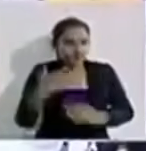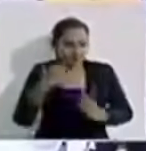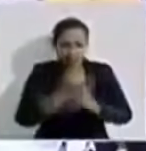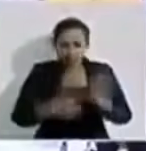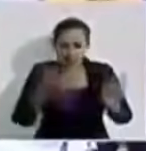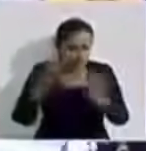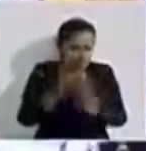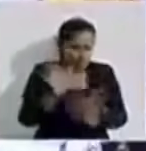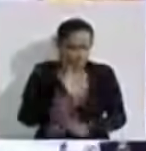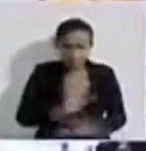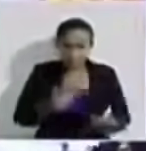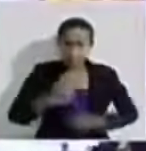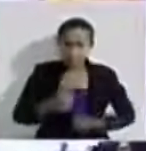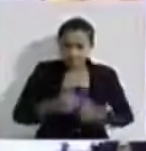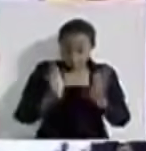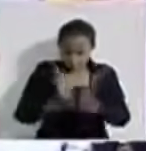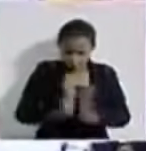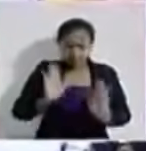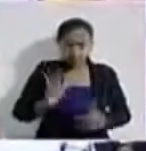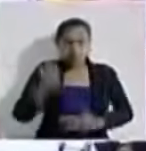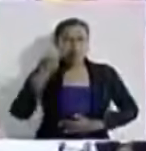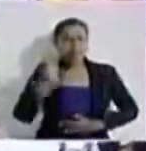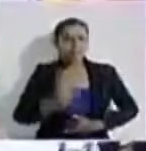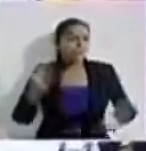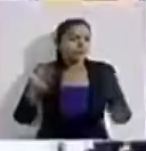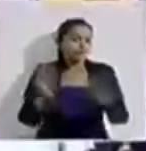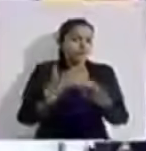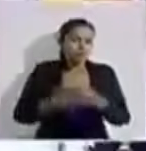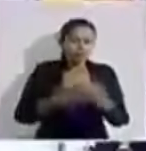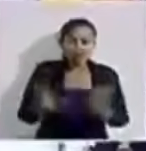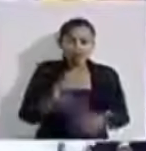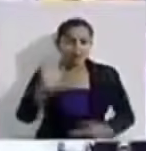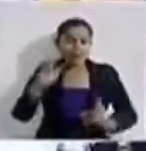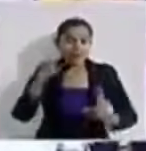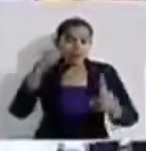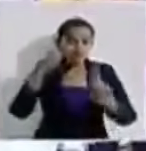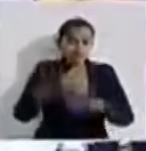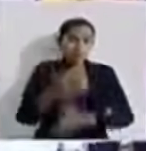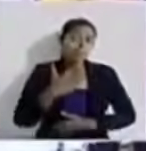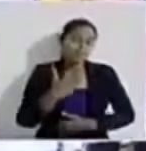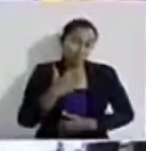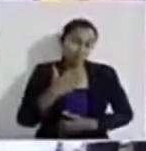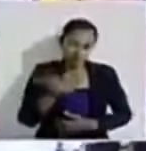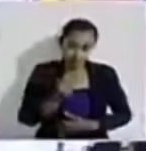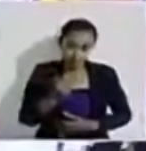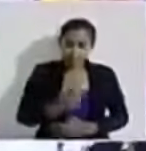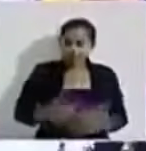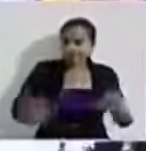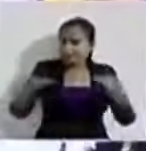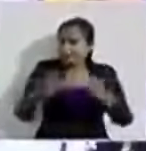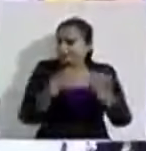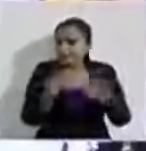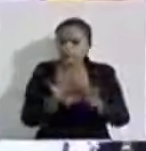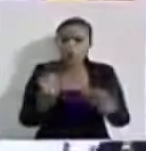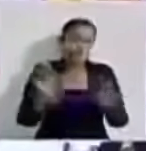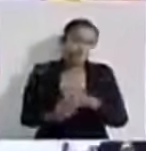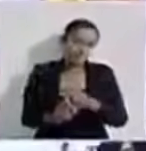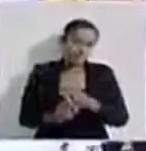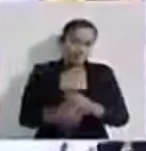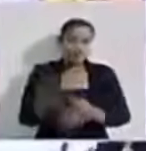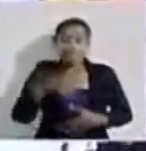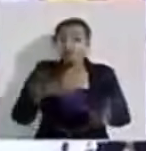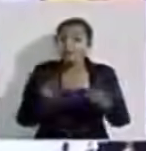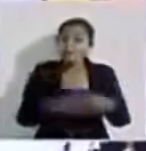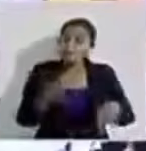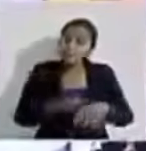is a competition when you prioritize greed. There is no limit to that competition. During that competition, people forget their traditions and the